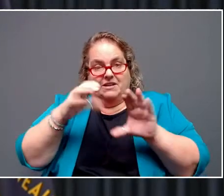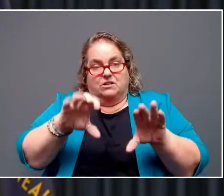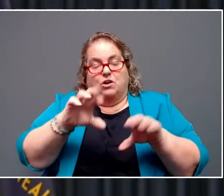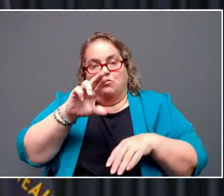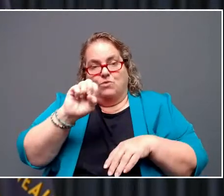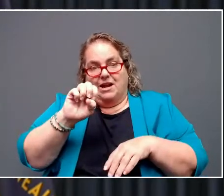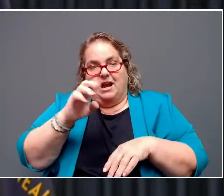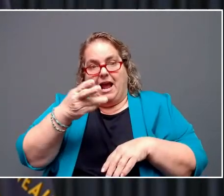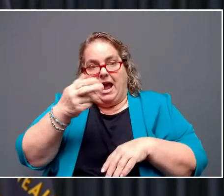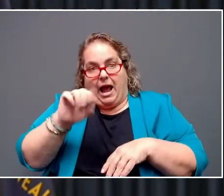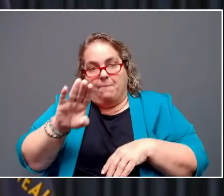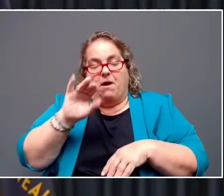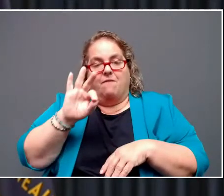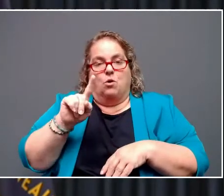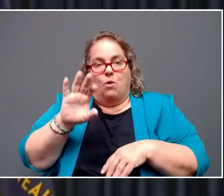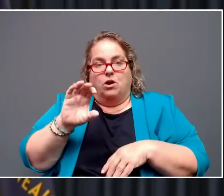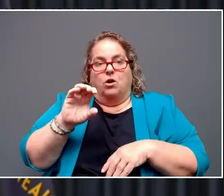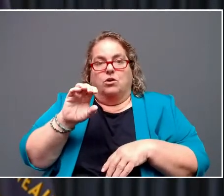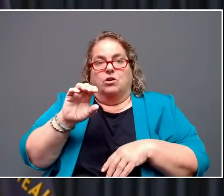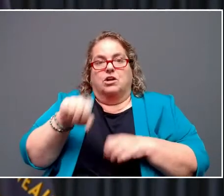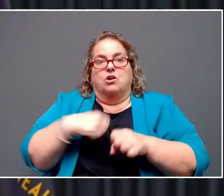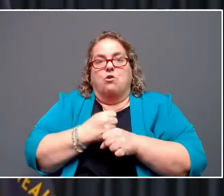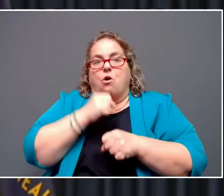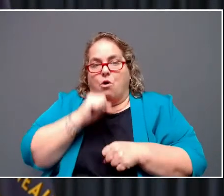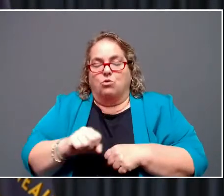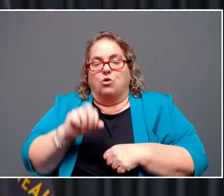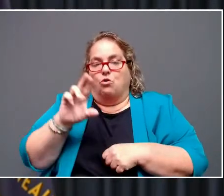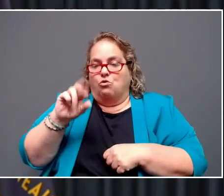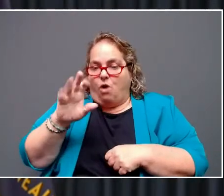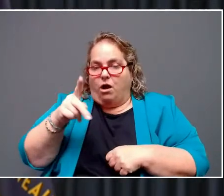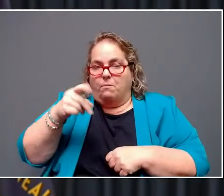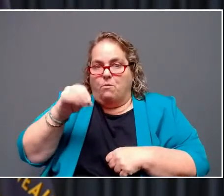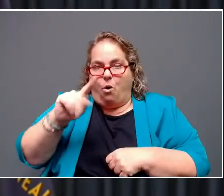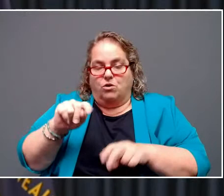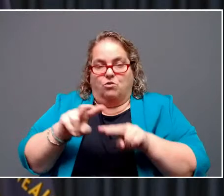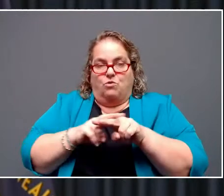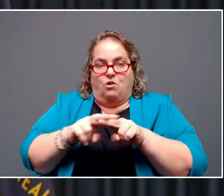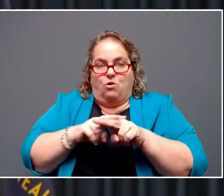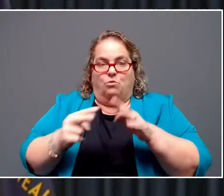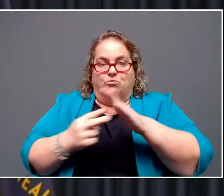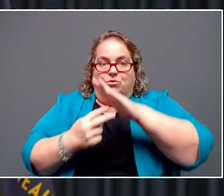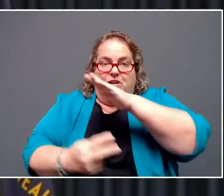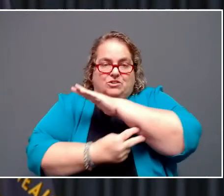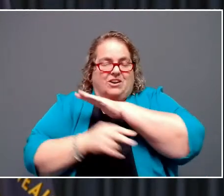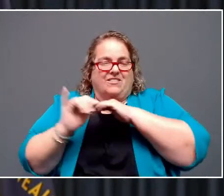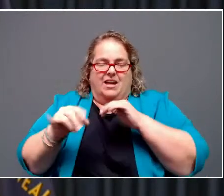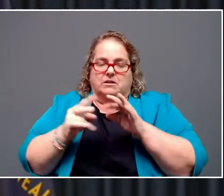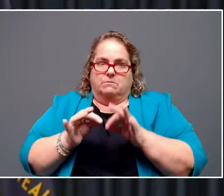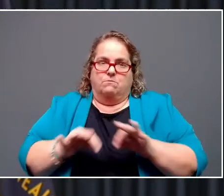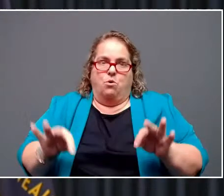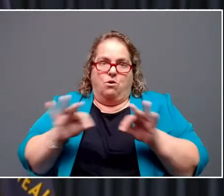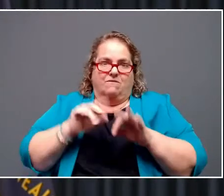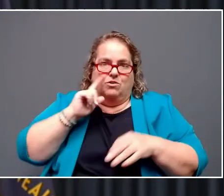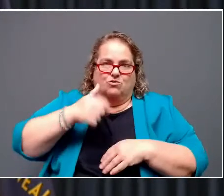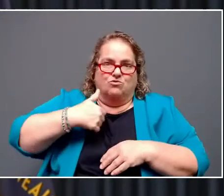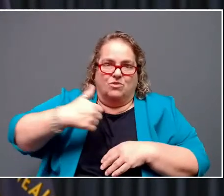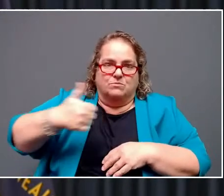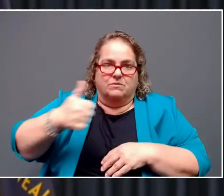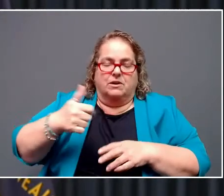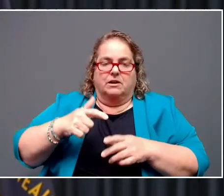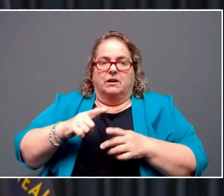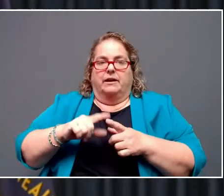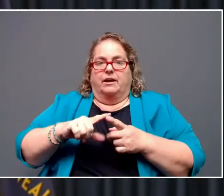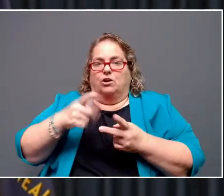100-year-old Rockport Railroad Bridge that's a vital link for transportation of commodities such as chemicals, grain, coal,